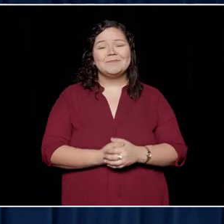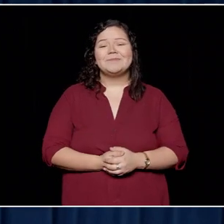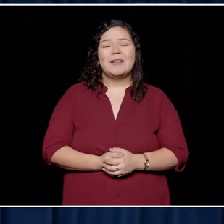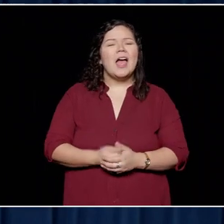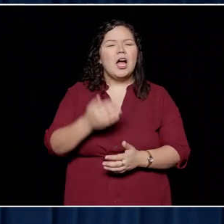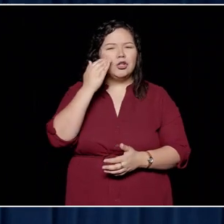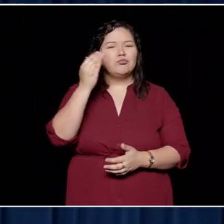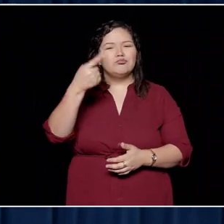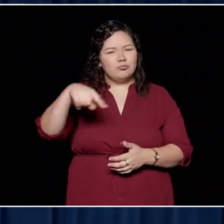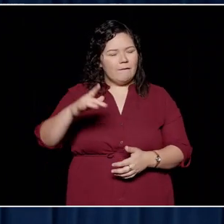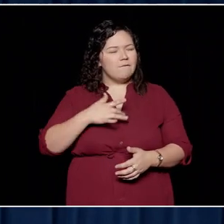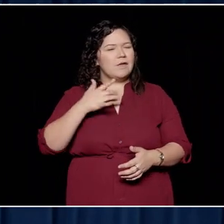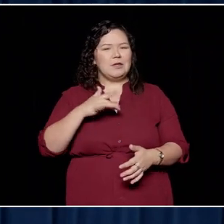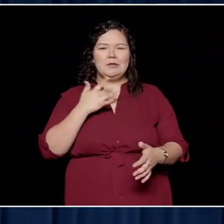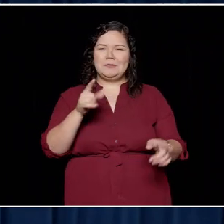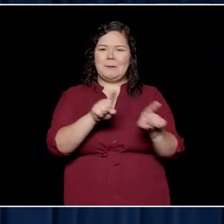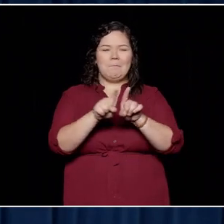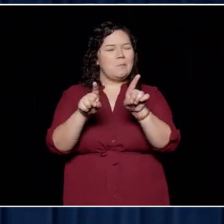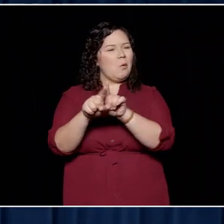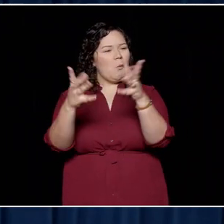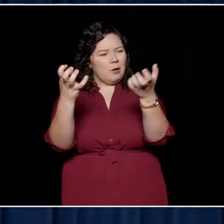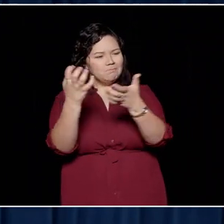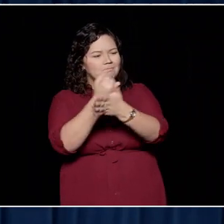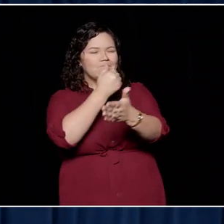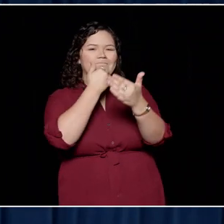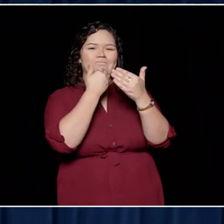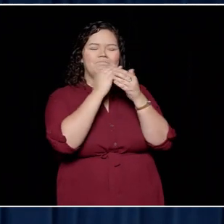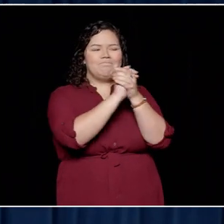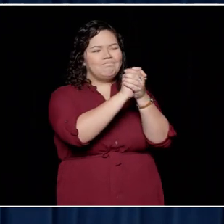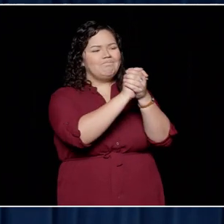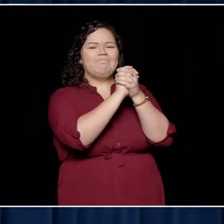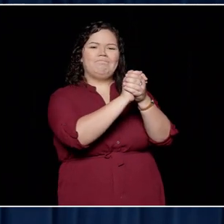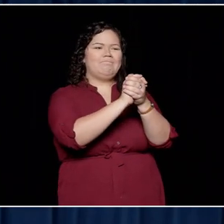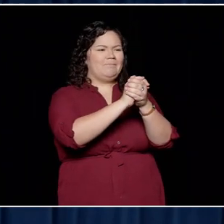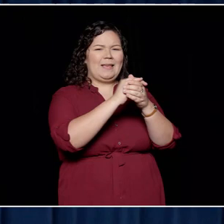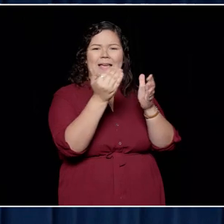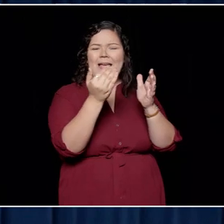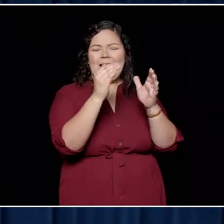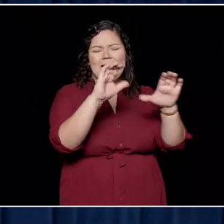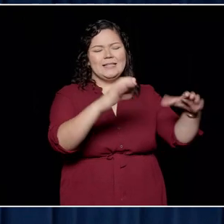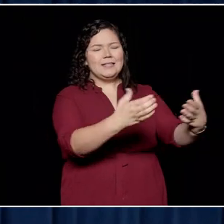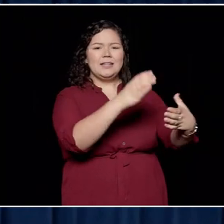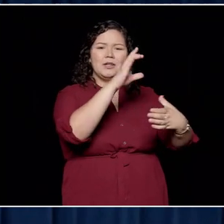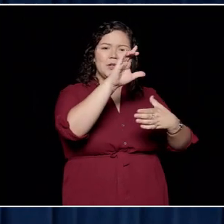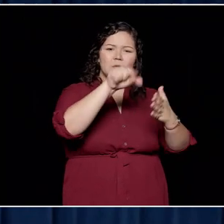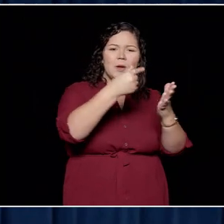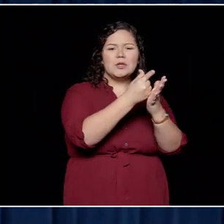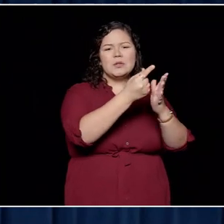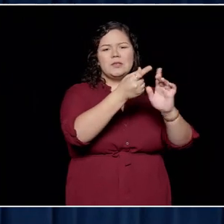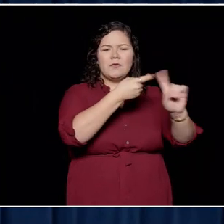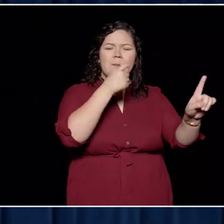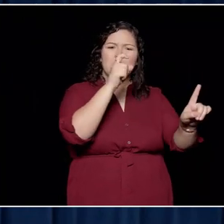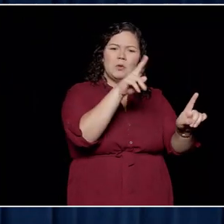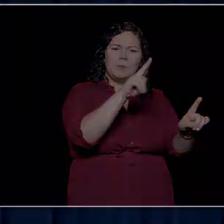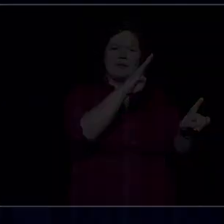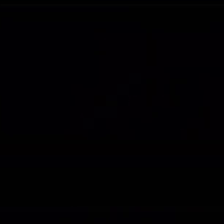in congratulating once again the 2020 graduates of the University of British Columbia.